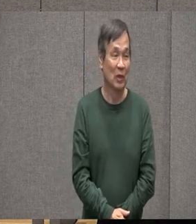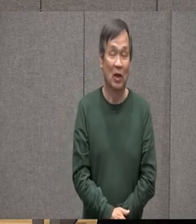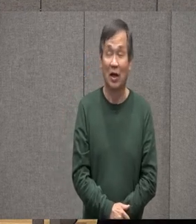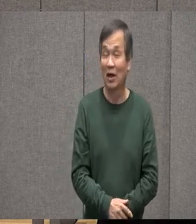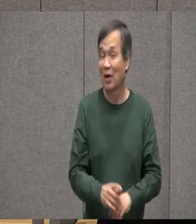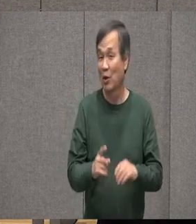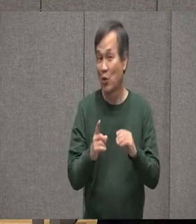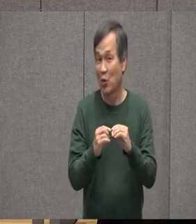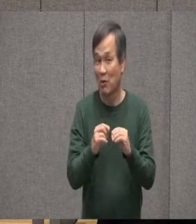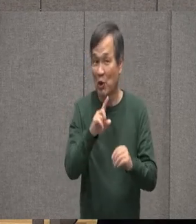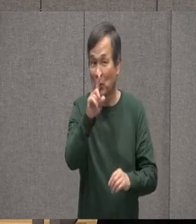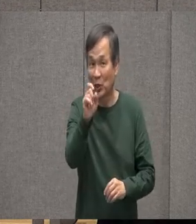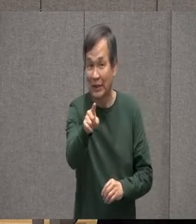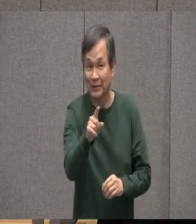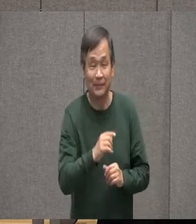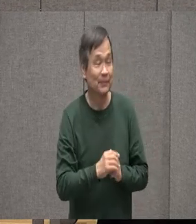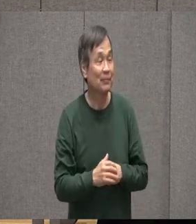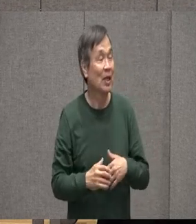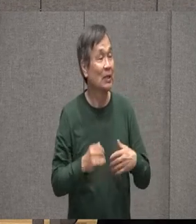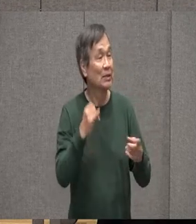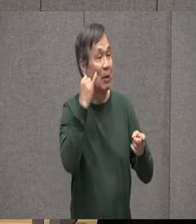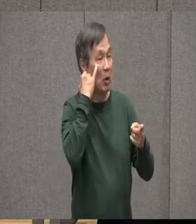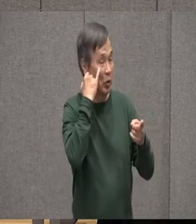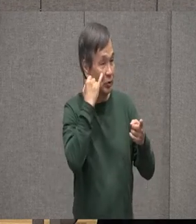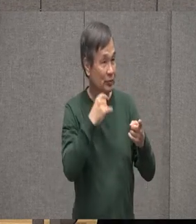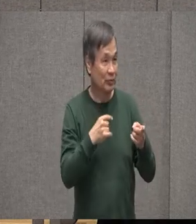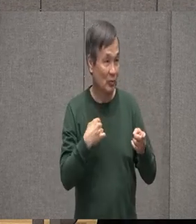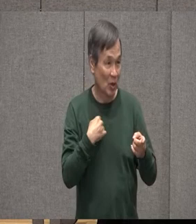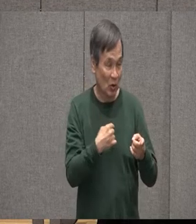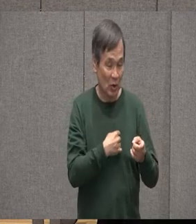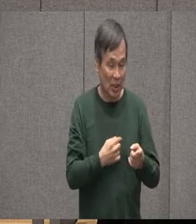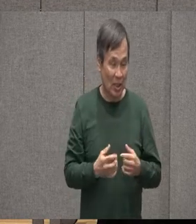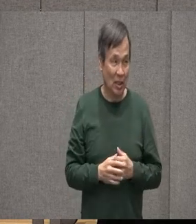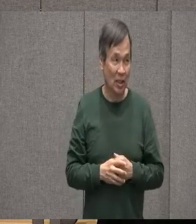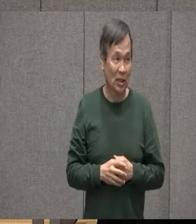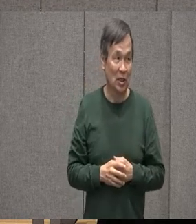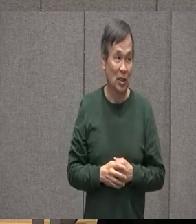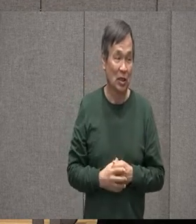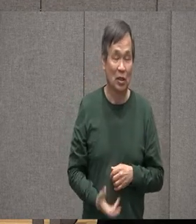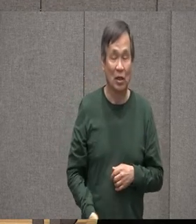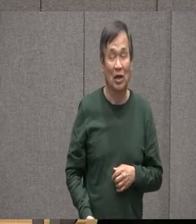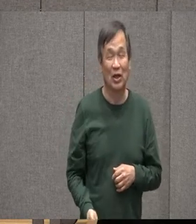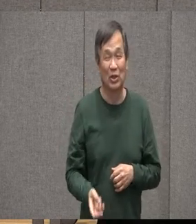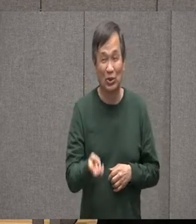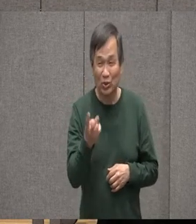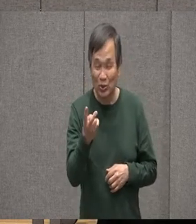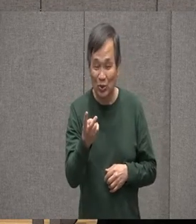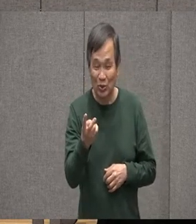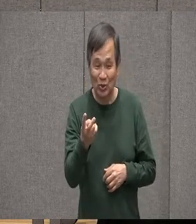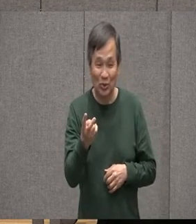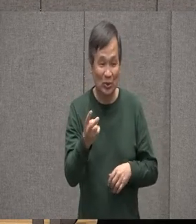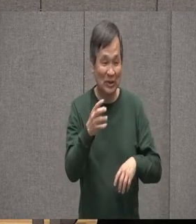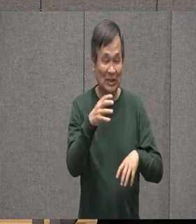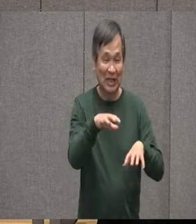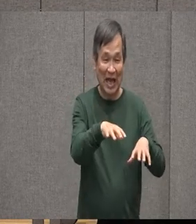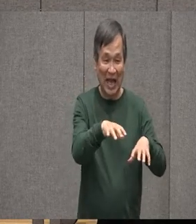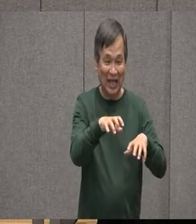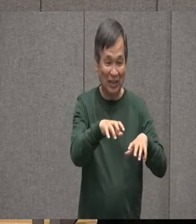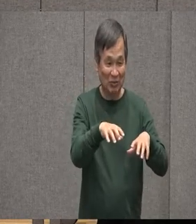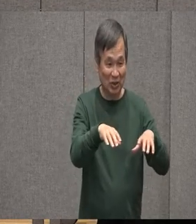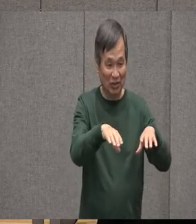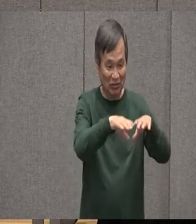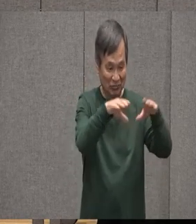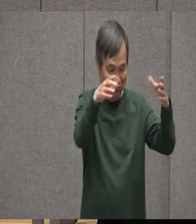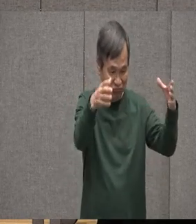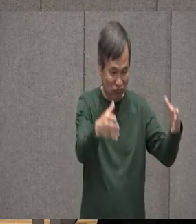One more question. What if we had two icebergs full of Arctic fives? How many